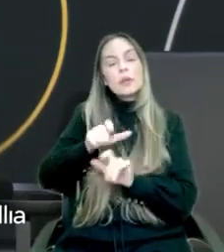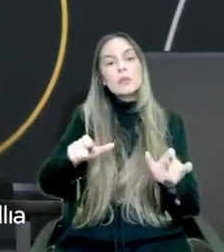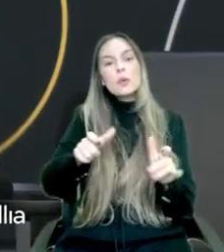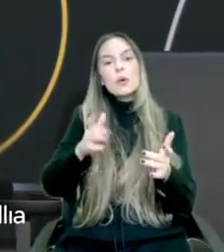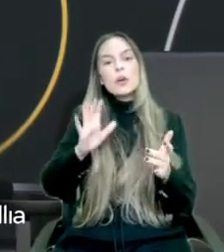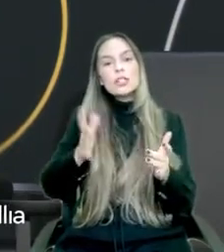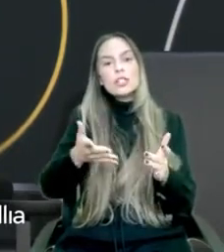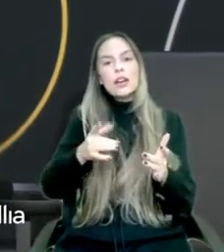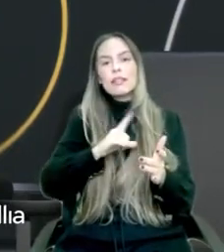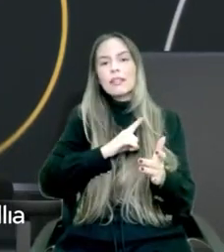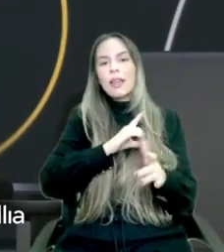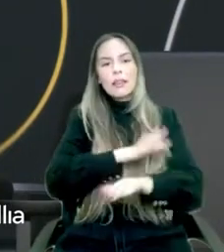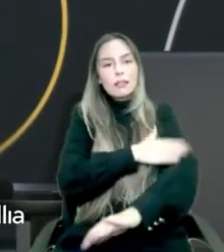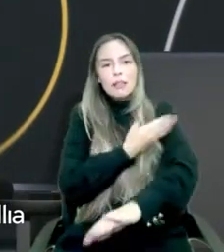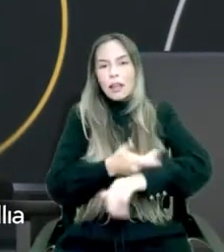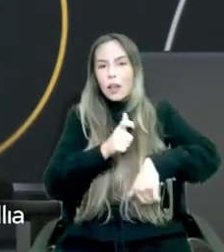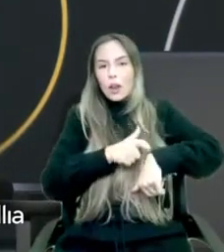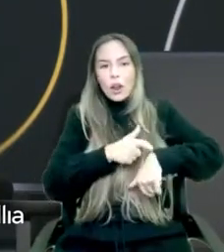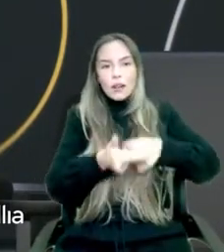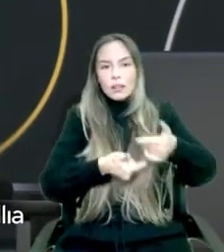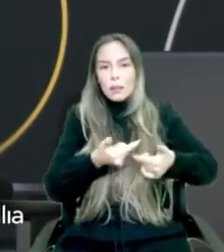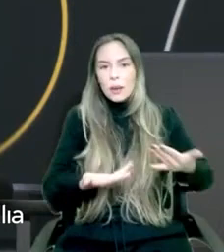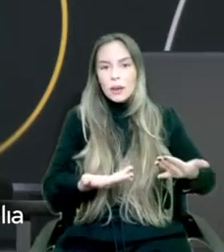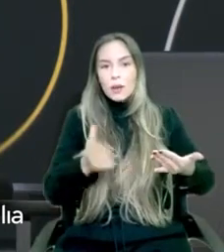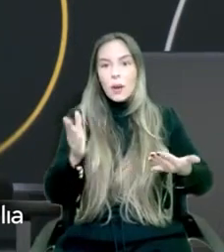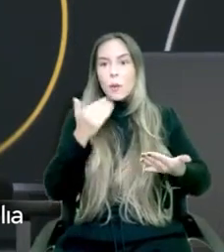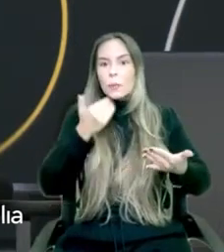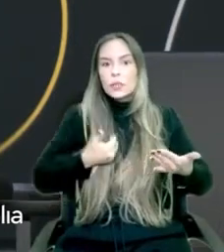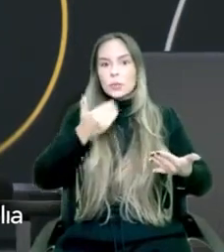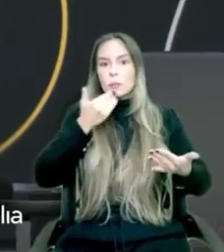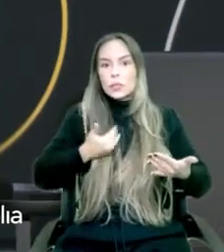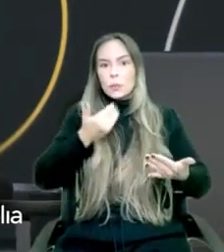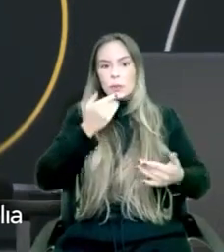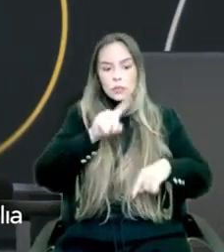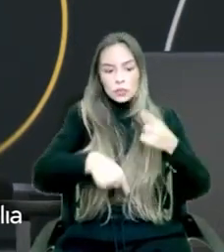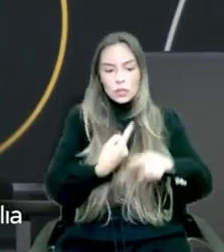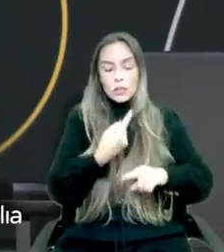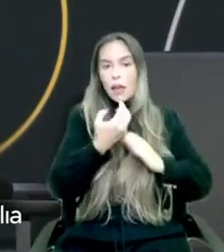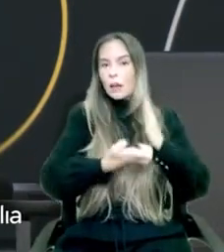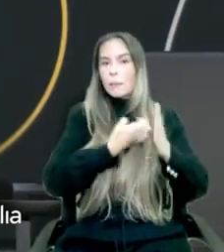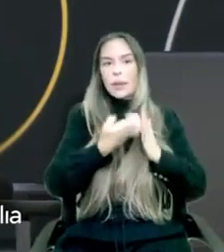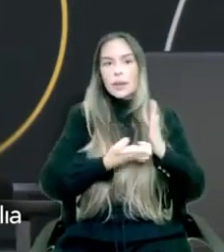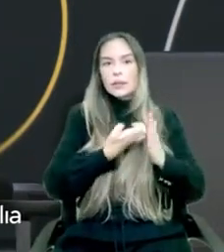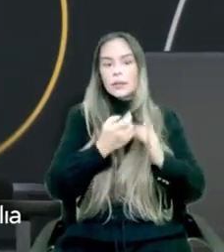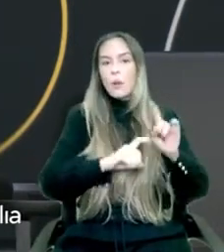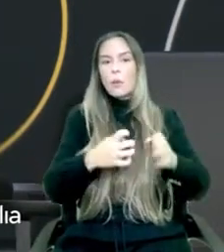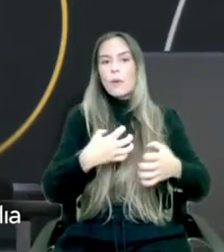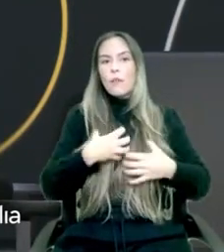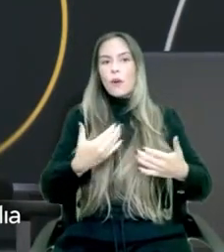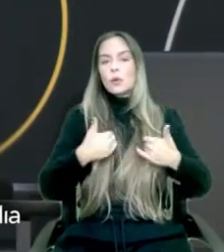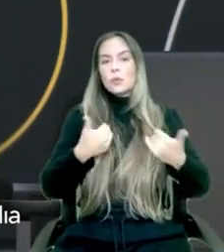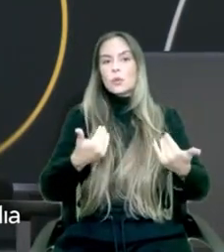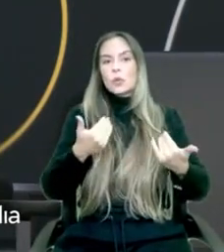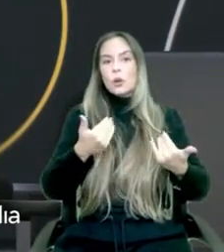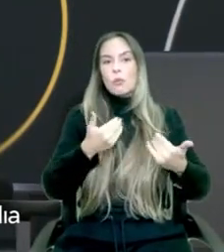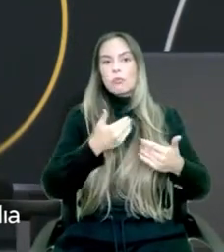jobs, and now we've been asking them to transform the organization somehow, and now we have to do AI as